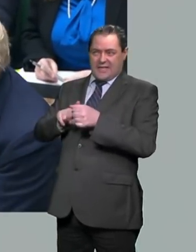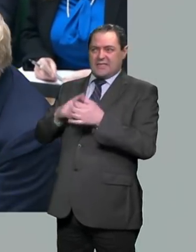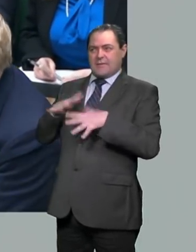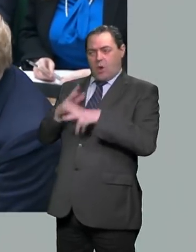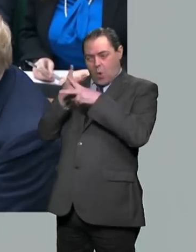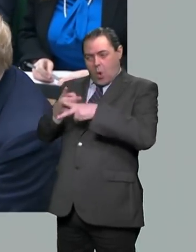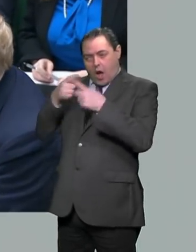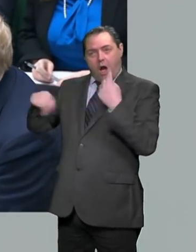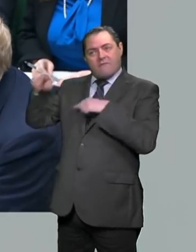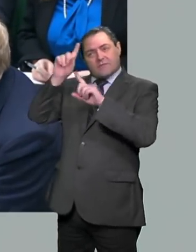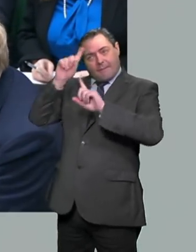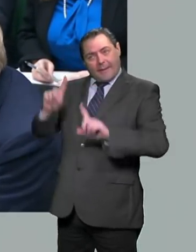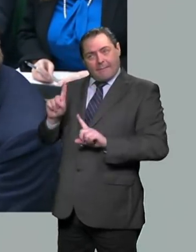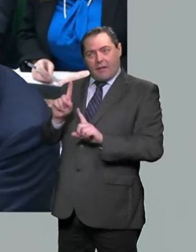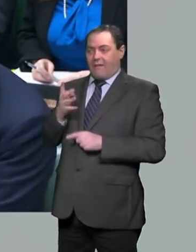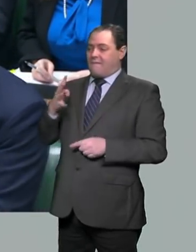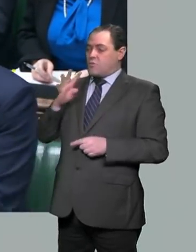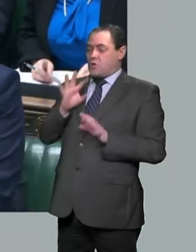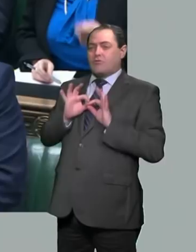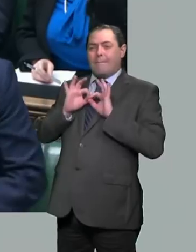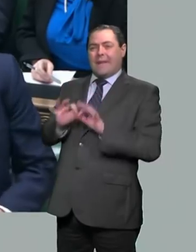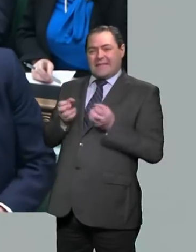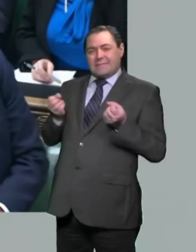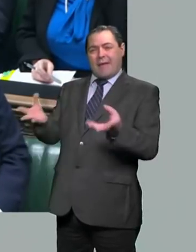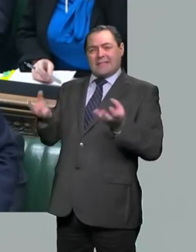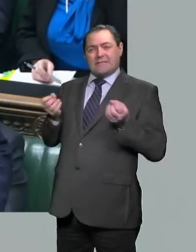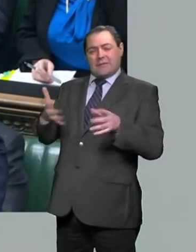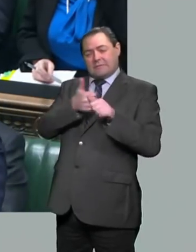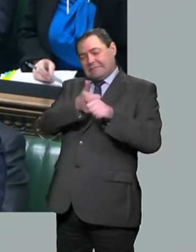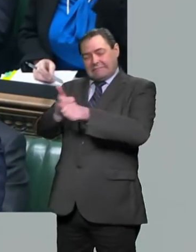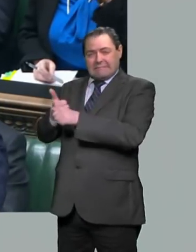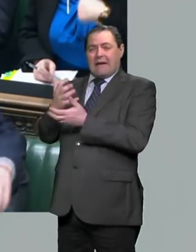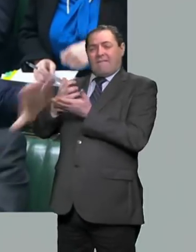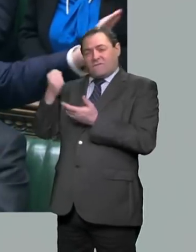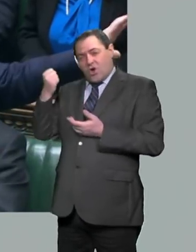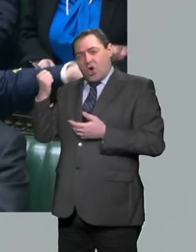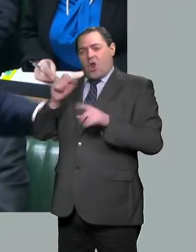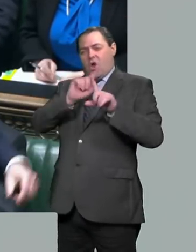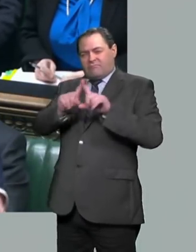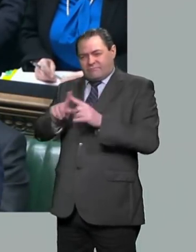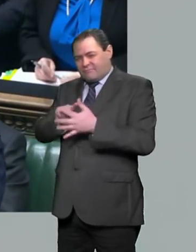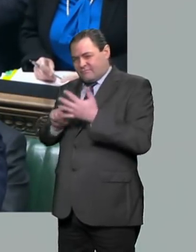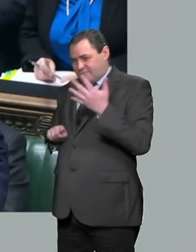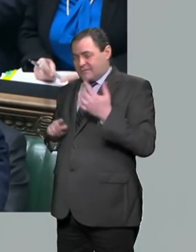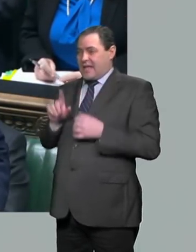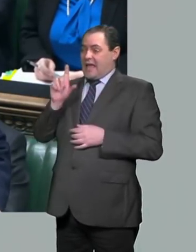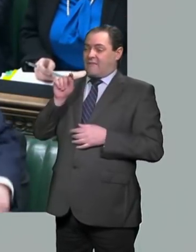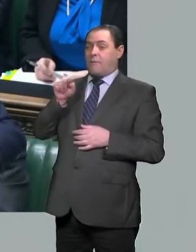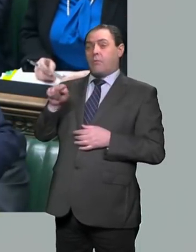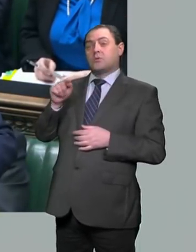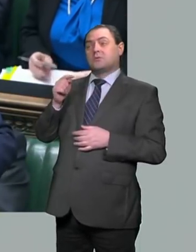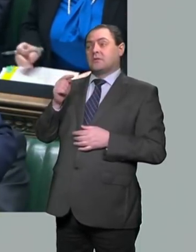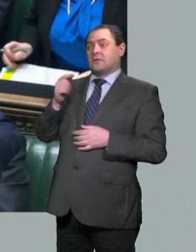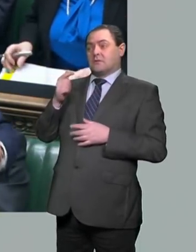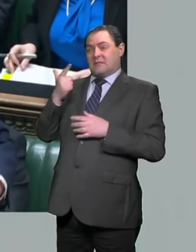people of this country to the tune of £400 billion, that we've put into furlough and all the other schemes, 11.7 million people protected.